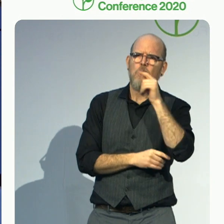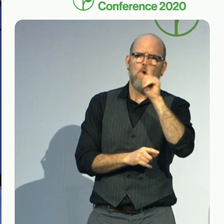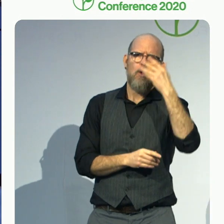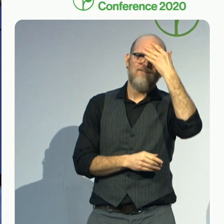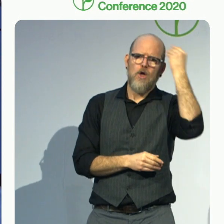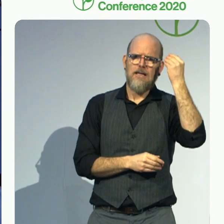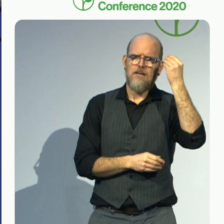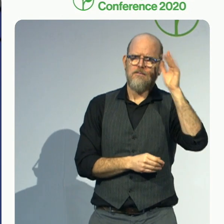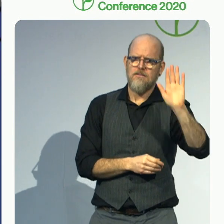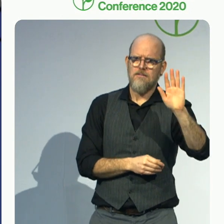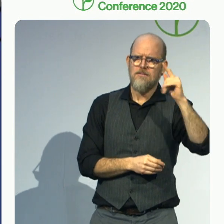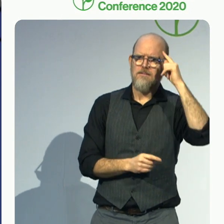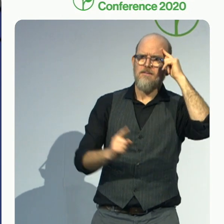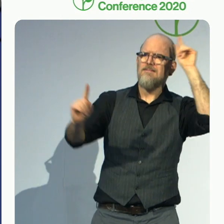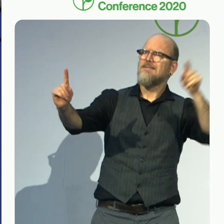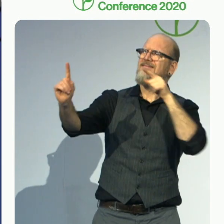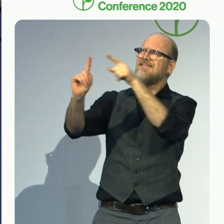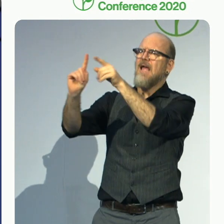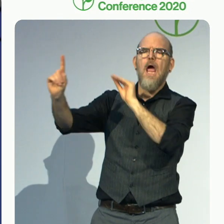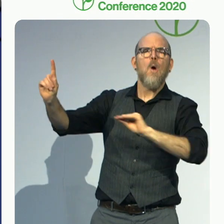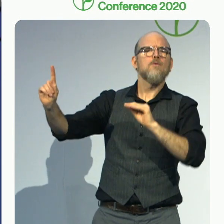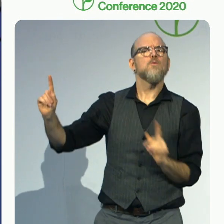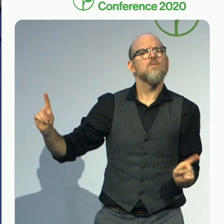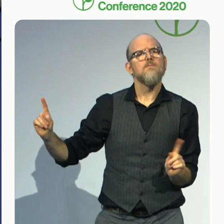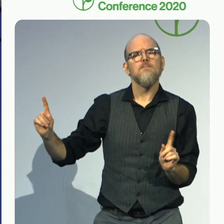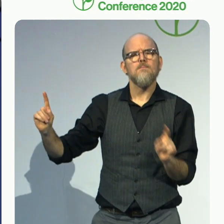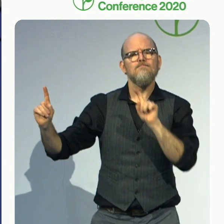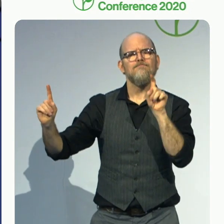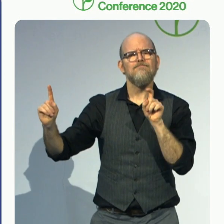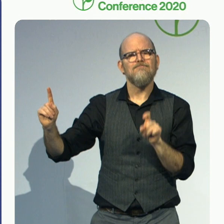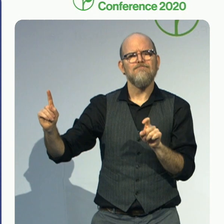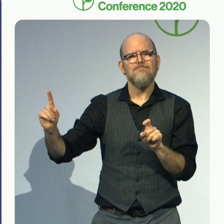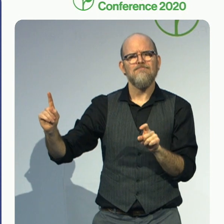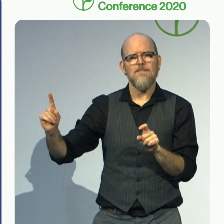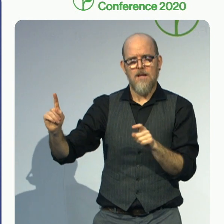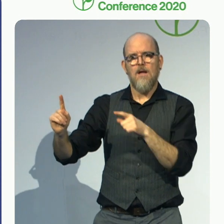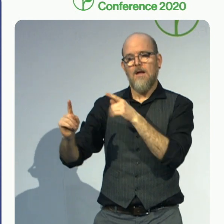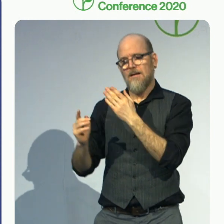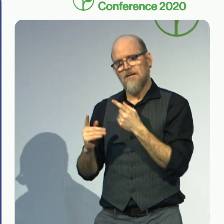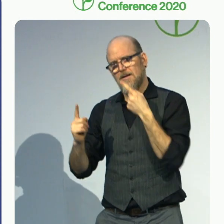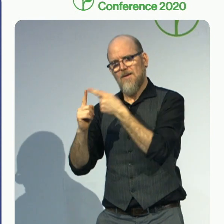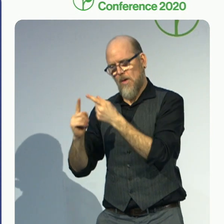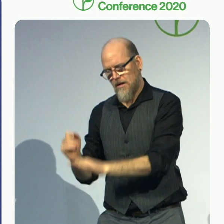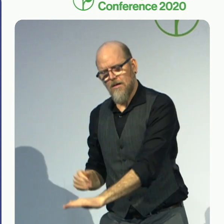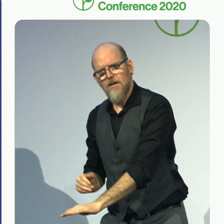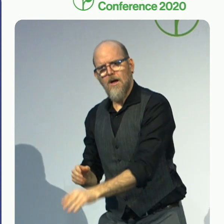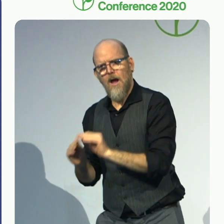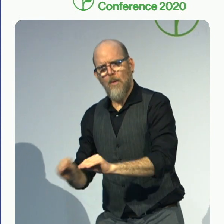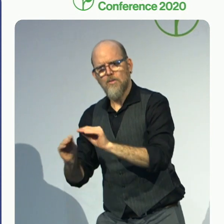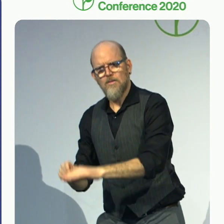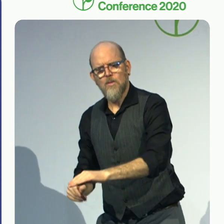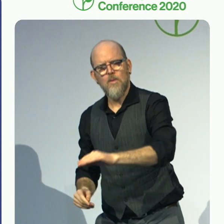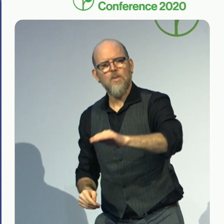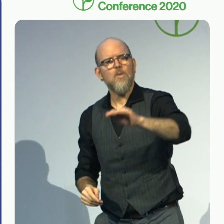have adults who can contribute to society, that feel part of society, belong, that they, and there is no